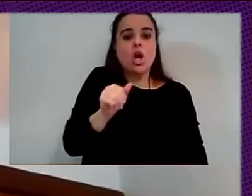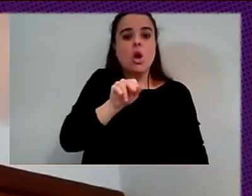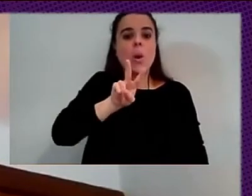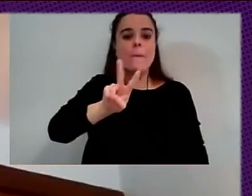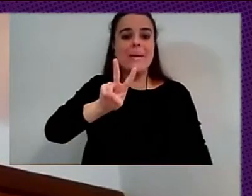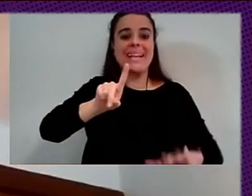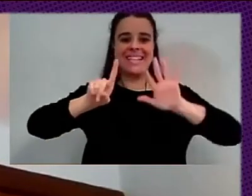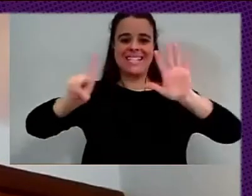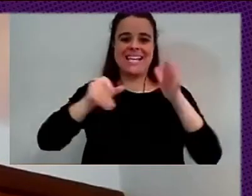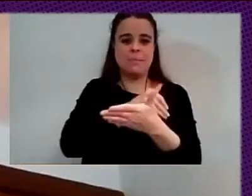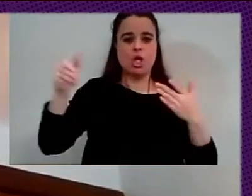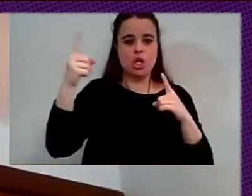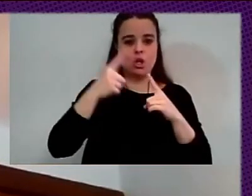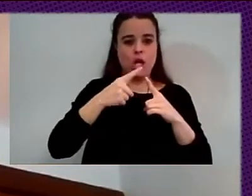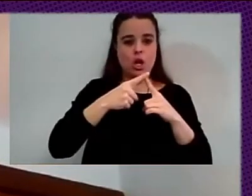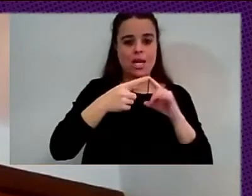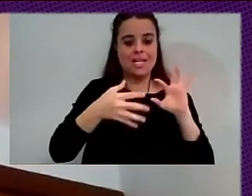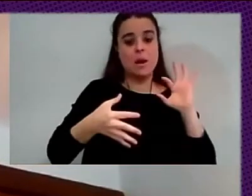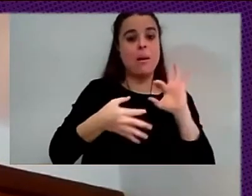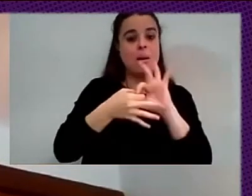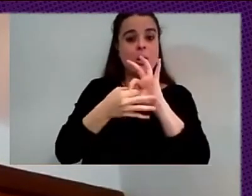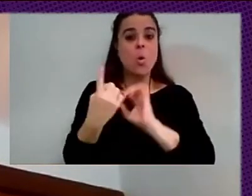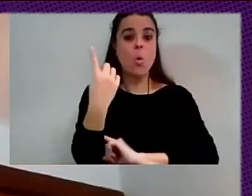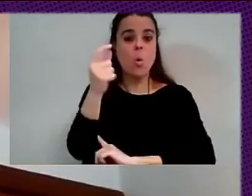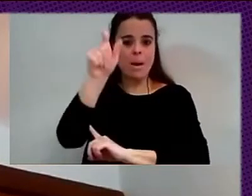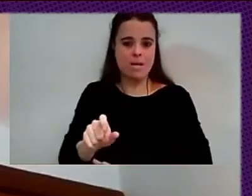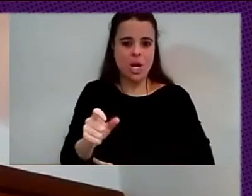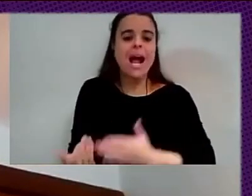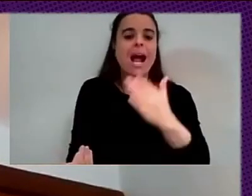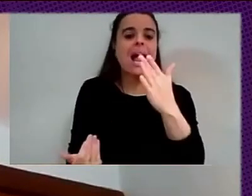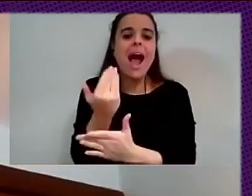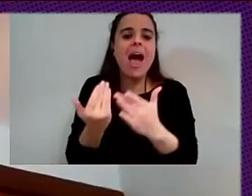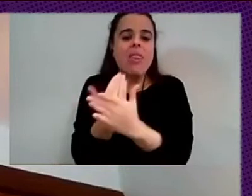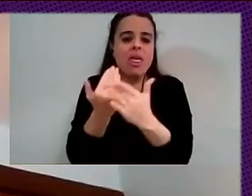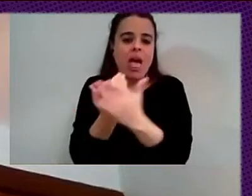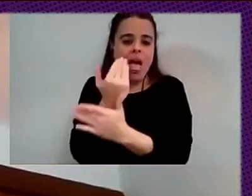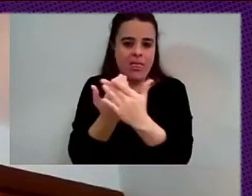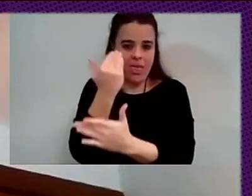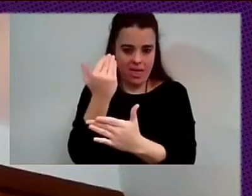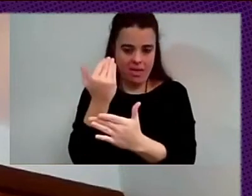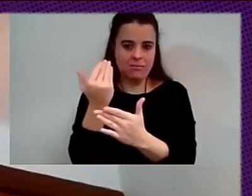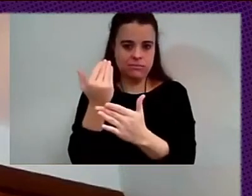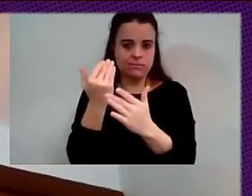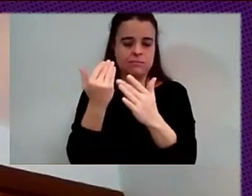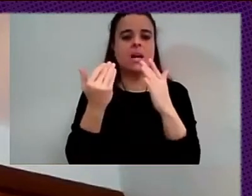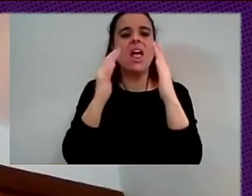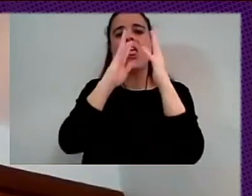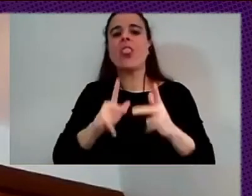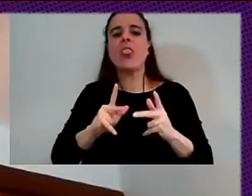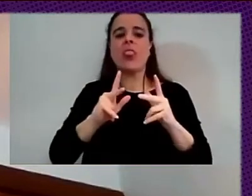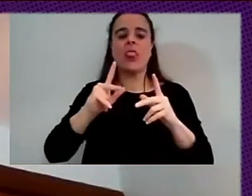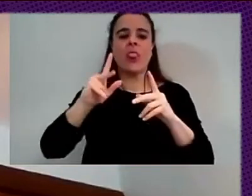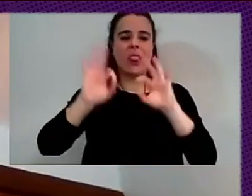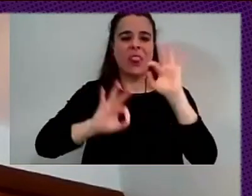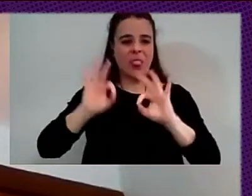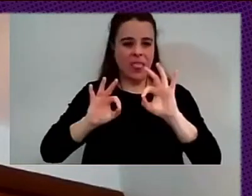Sustainable Development Goal 12 numbers, so from that webpage. So 26 metric tons per person